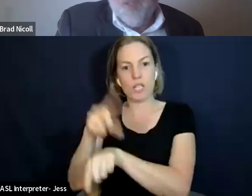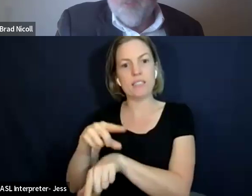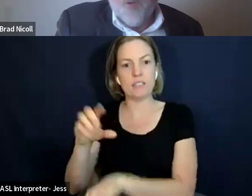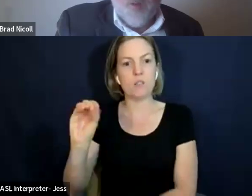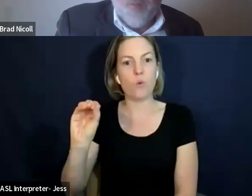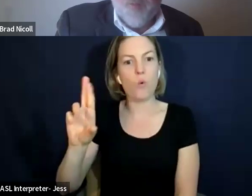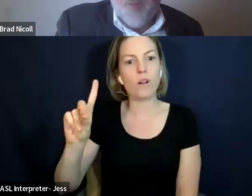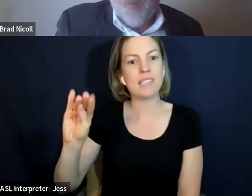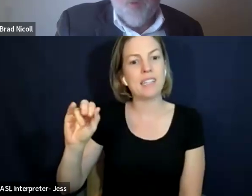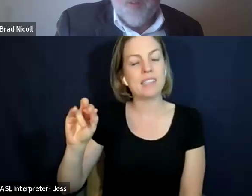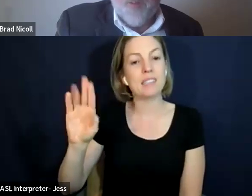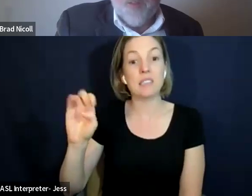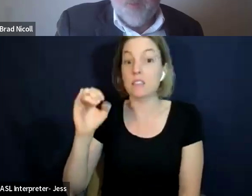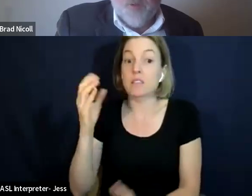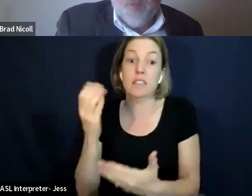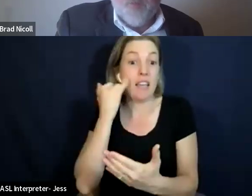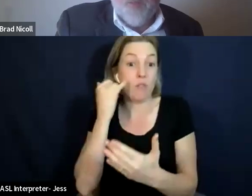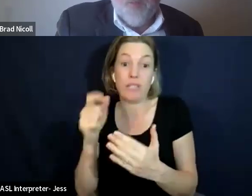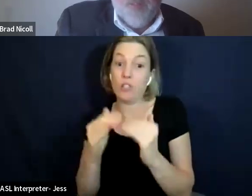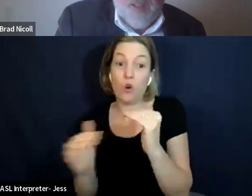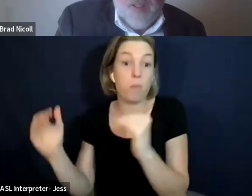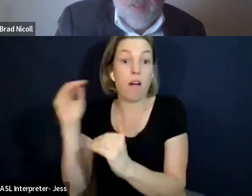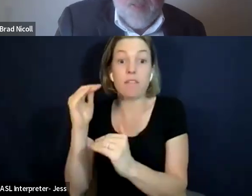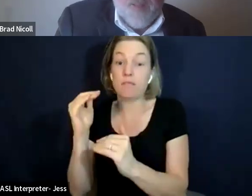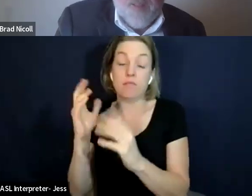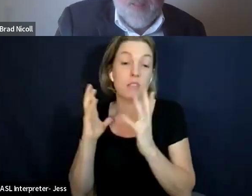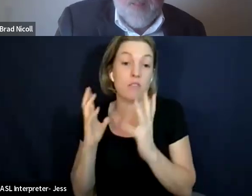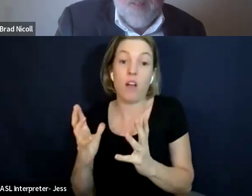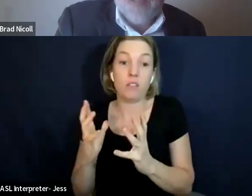Okay. If you have to go a little above and beyond, we're willing to do that as well. But we